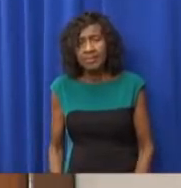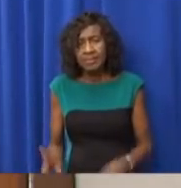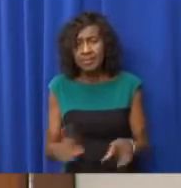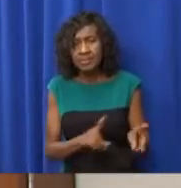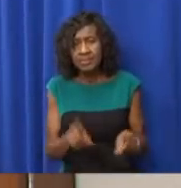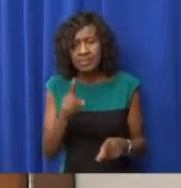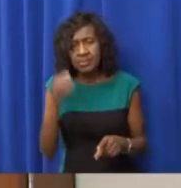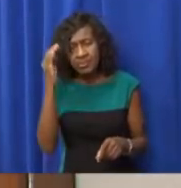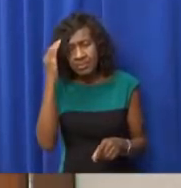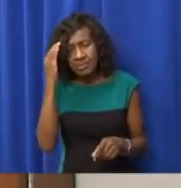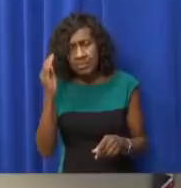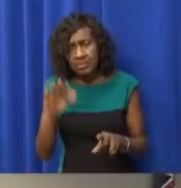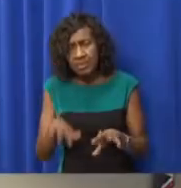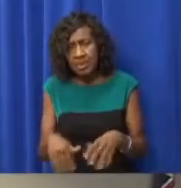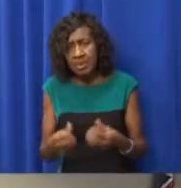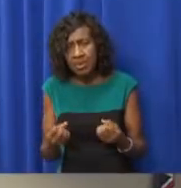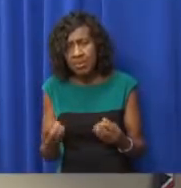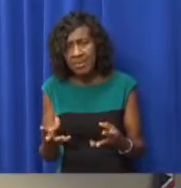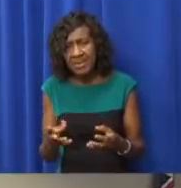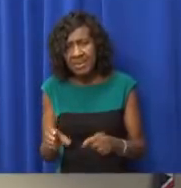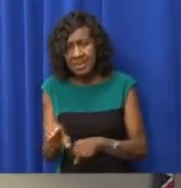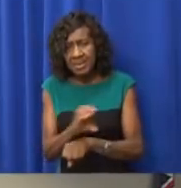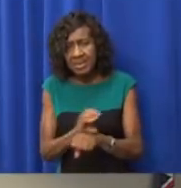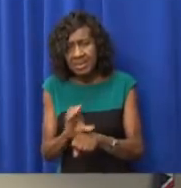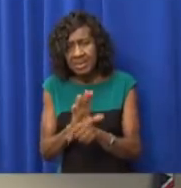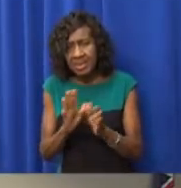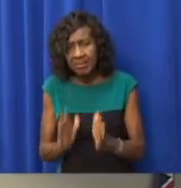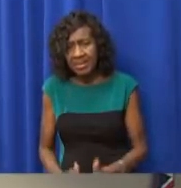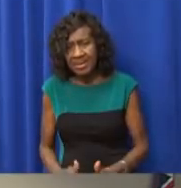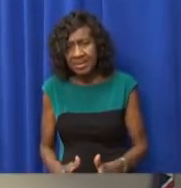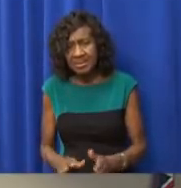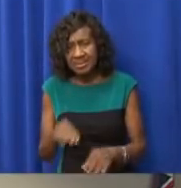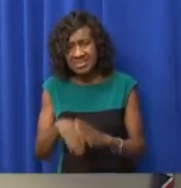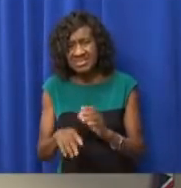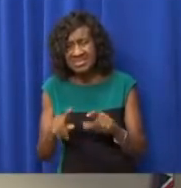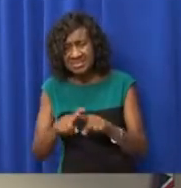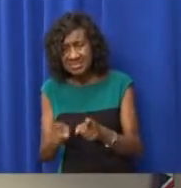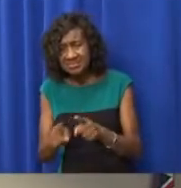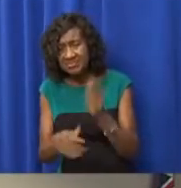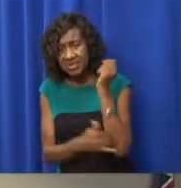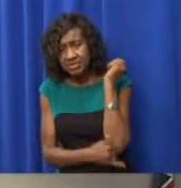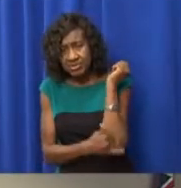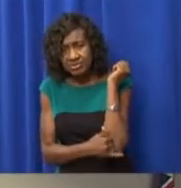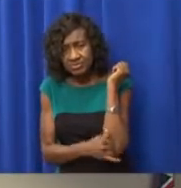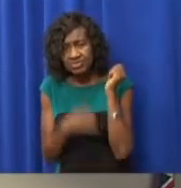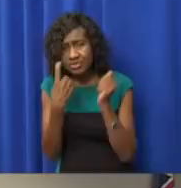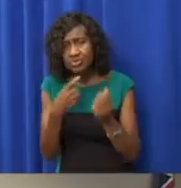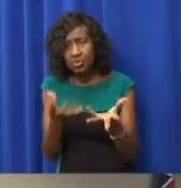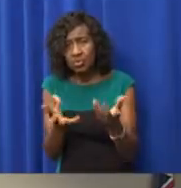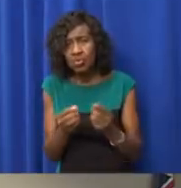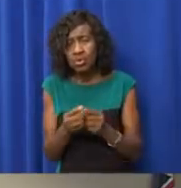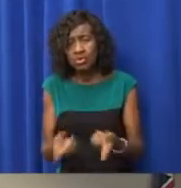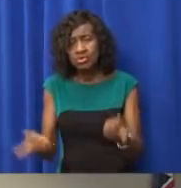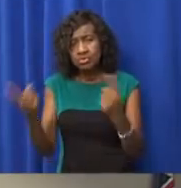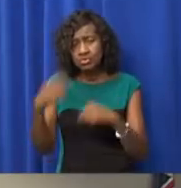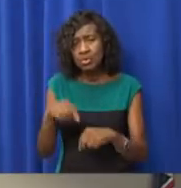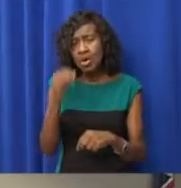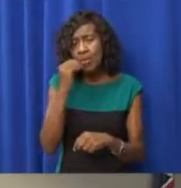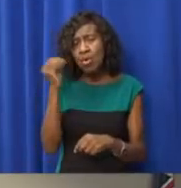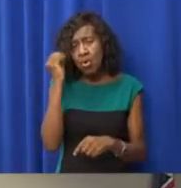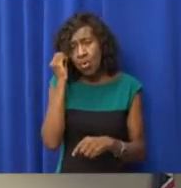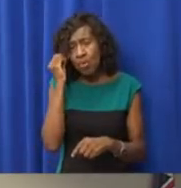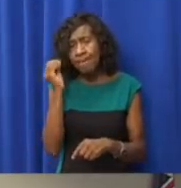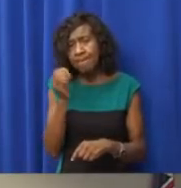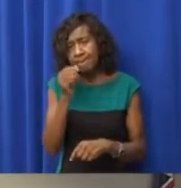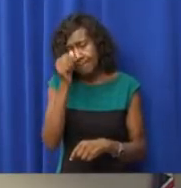numbers of Caymanians that may be overseas that want to come home? Do we have a list? I think the